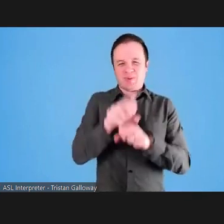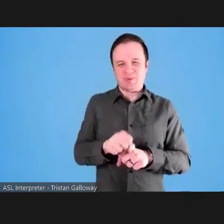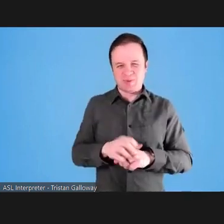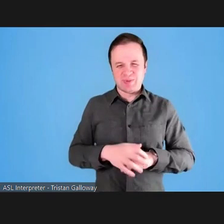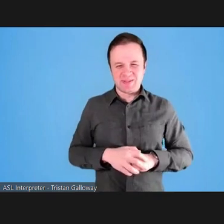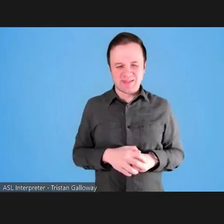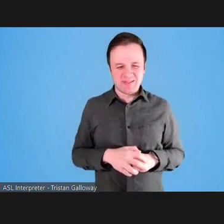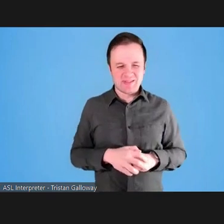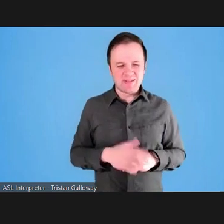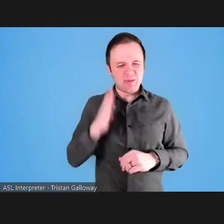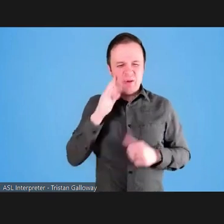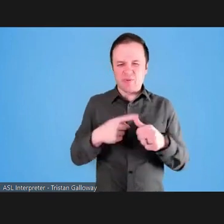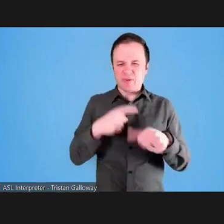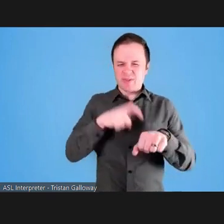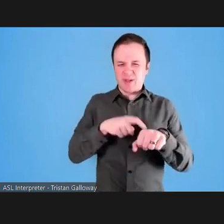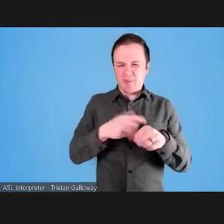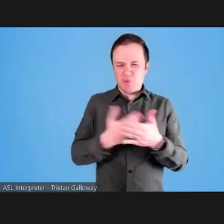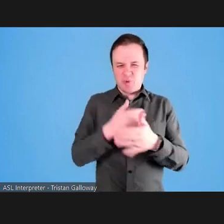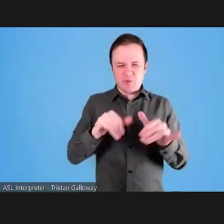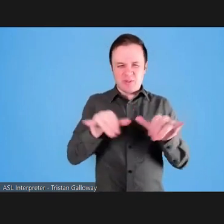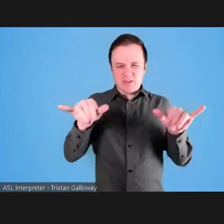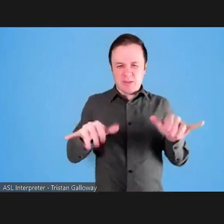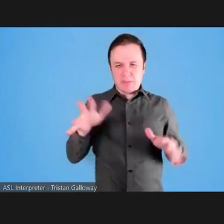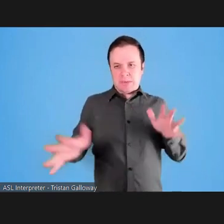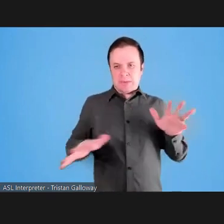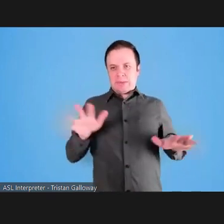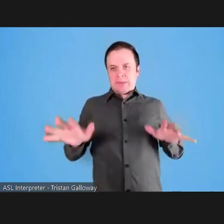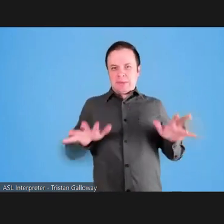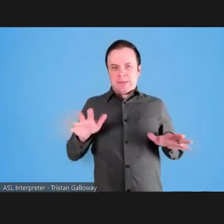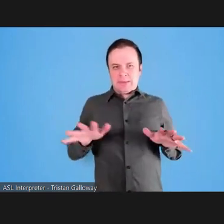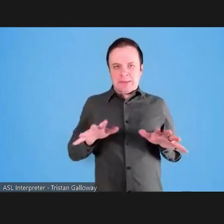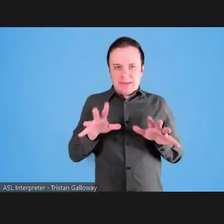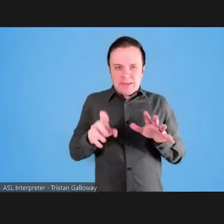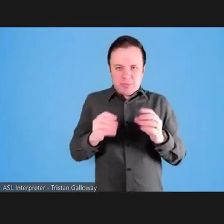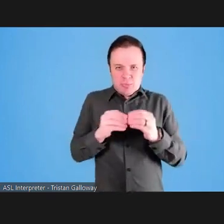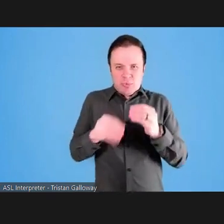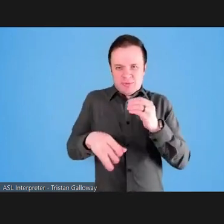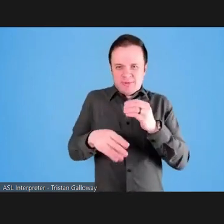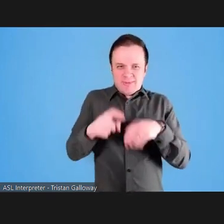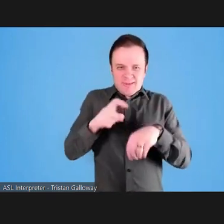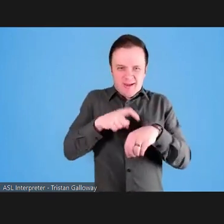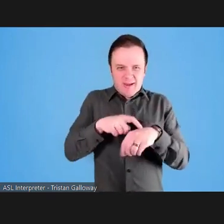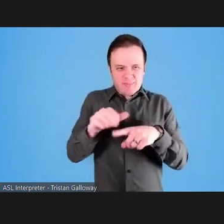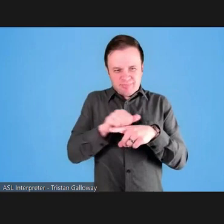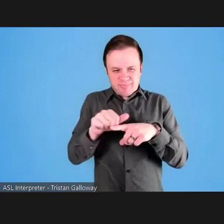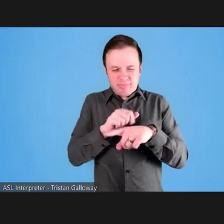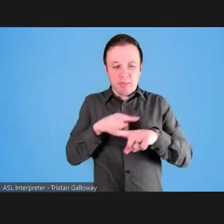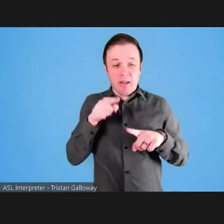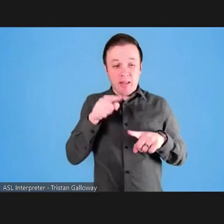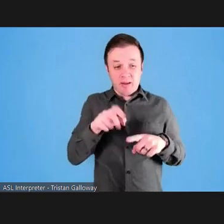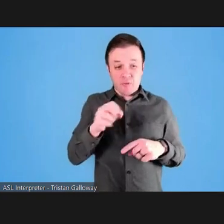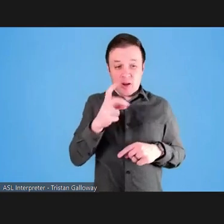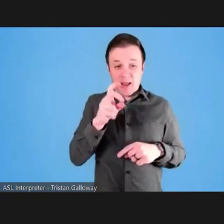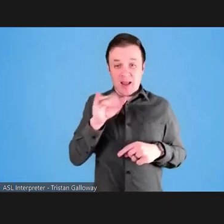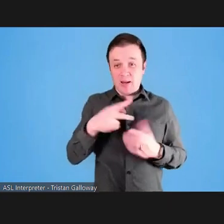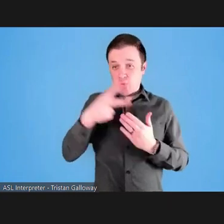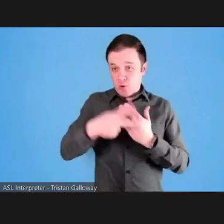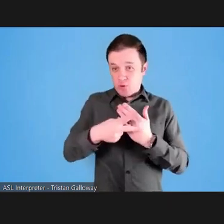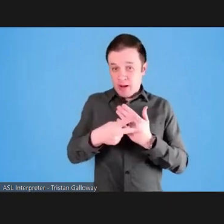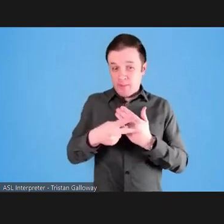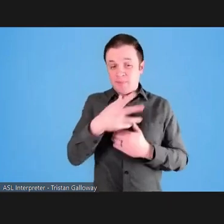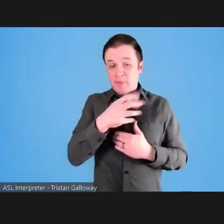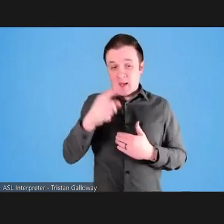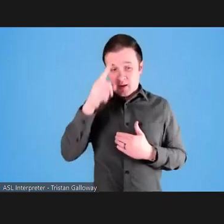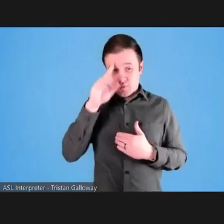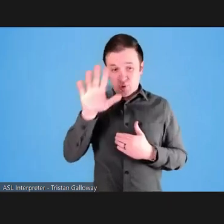know the first time in a new system can take extra time, but we've created a Strata reporting user manual for both the EHDI programs and